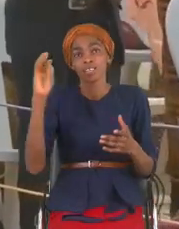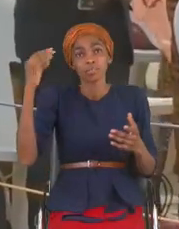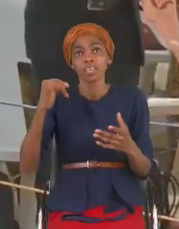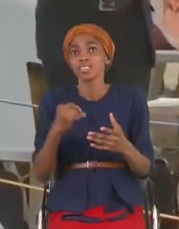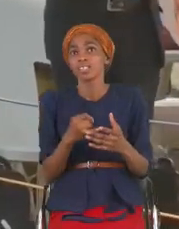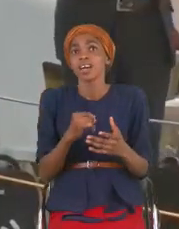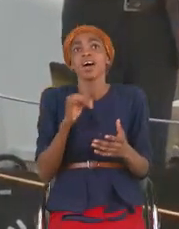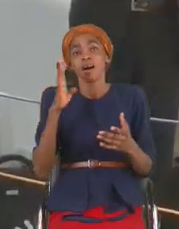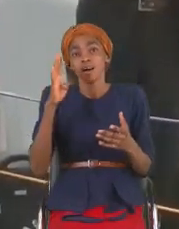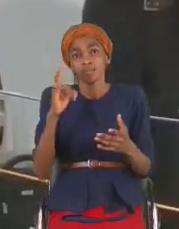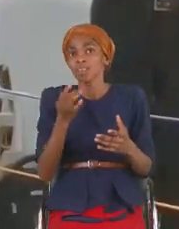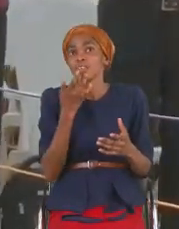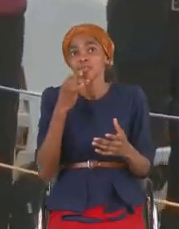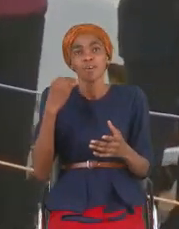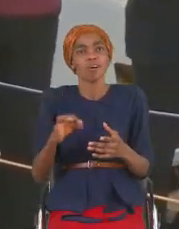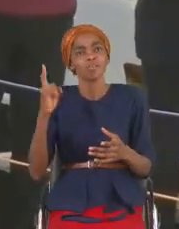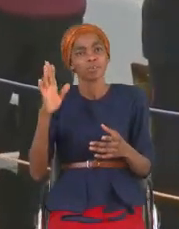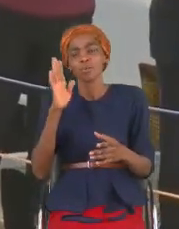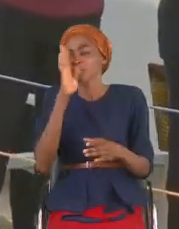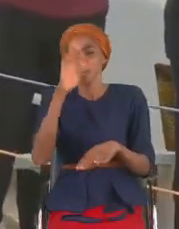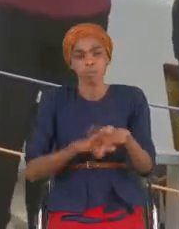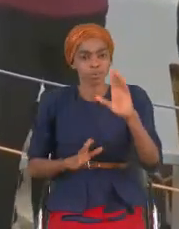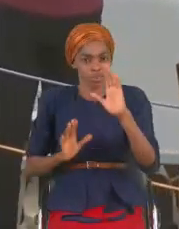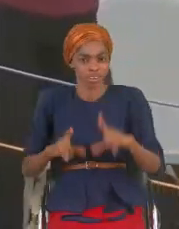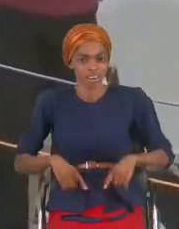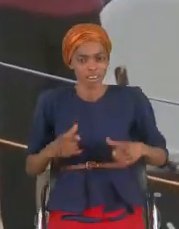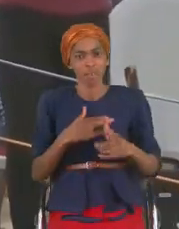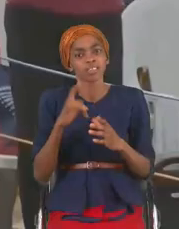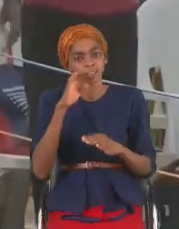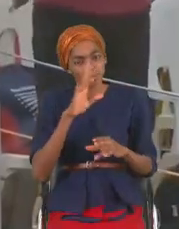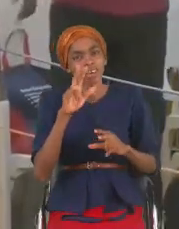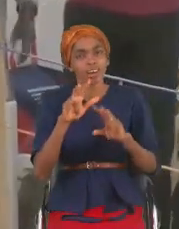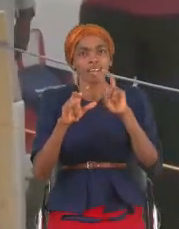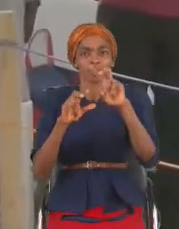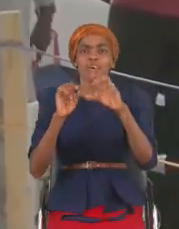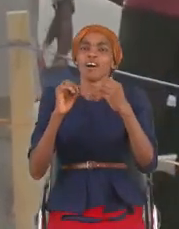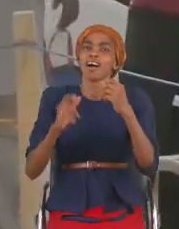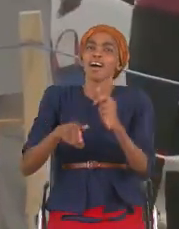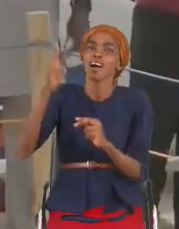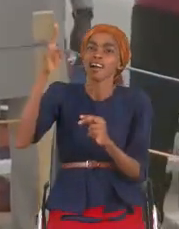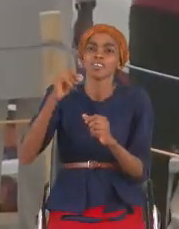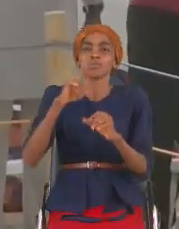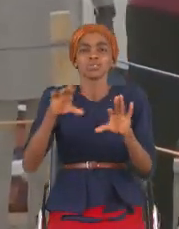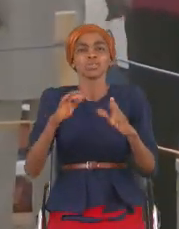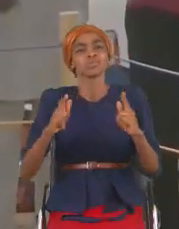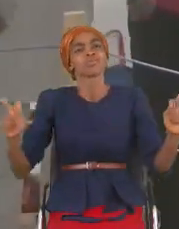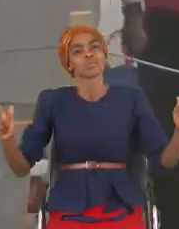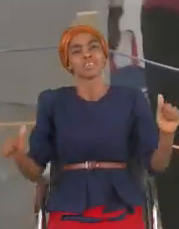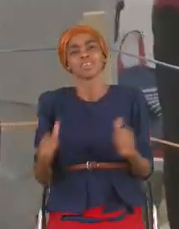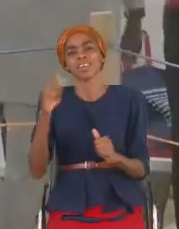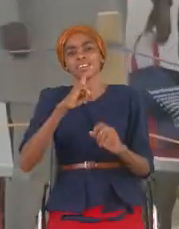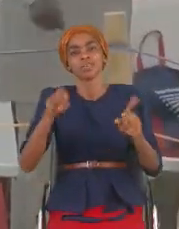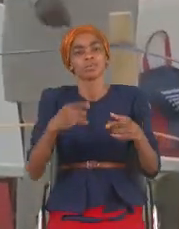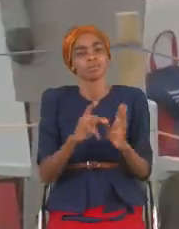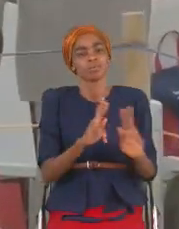favor of God will be upon your life, and you will climb higher. And you'll do greater. And you'll go places